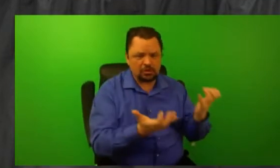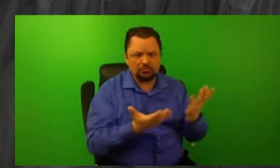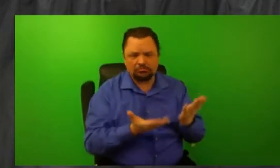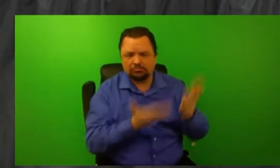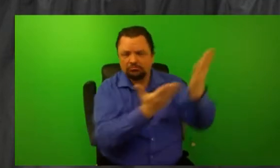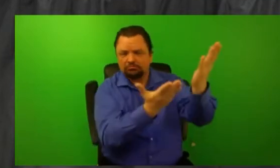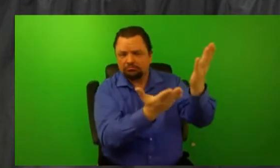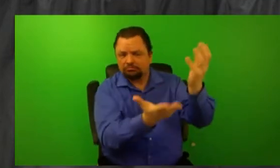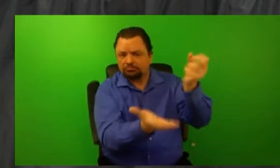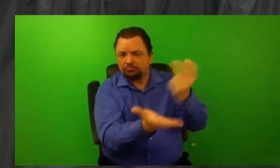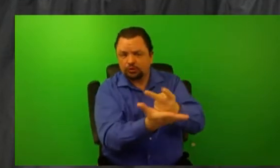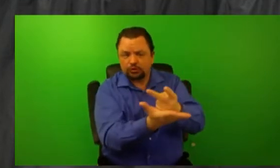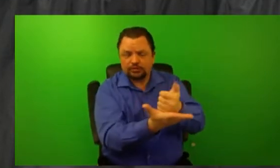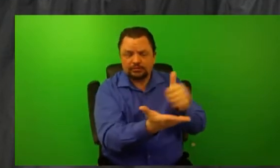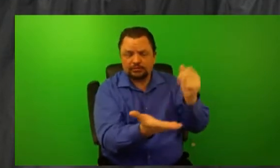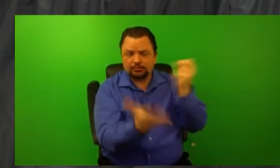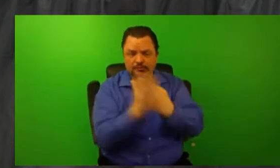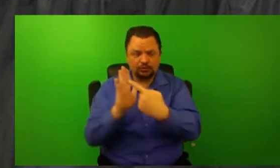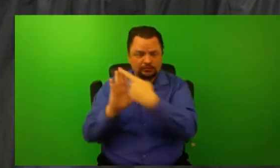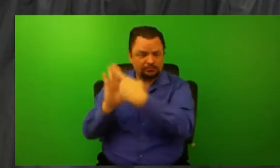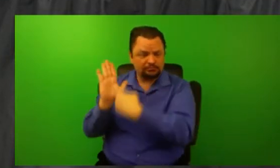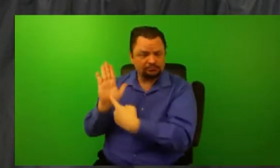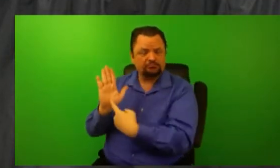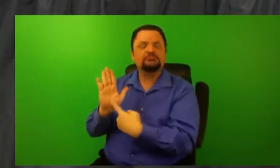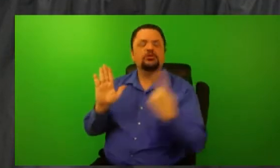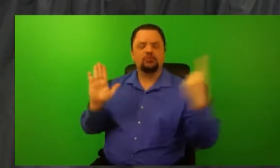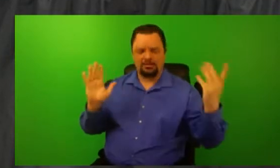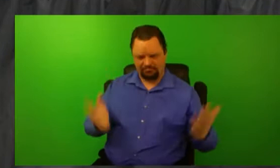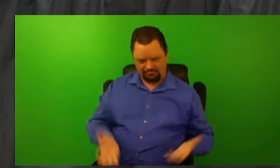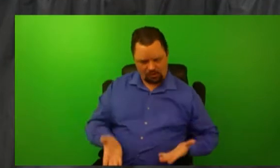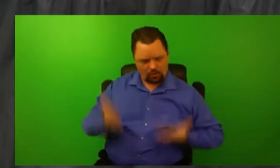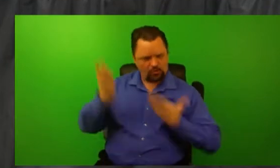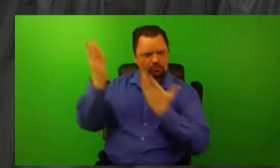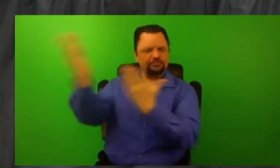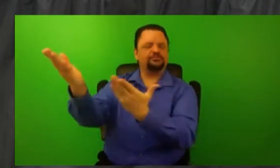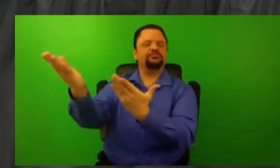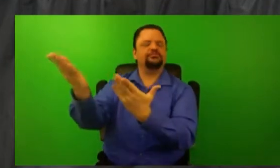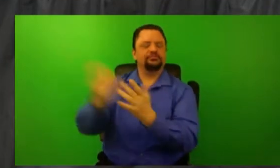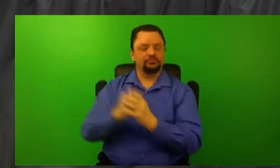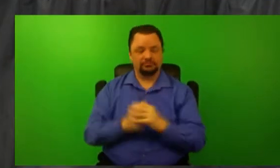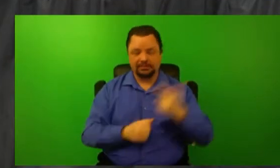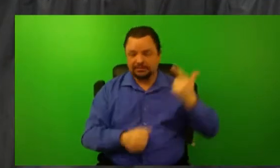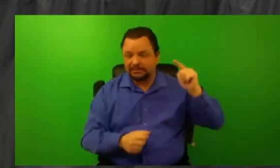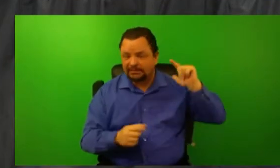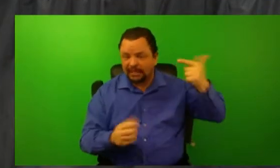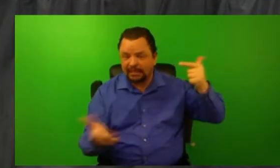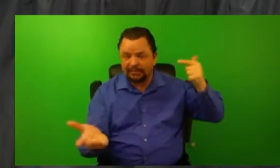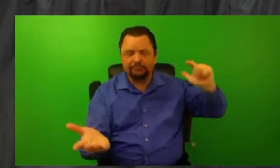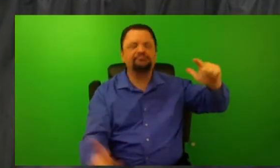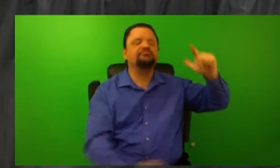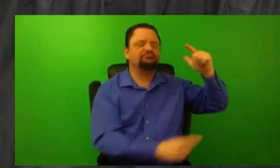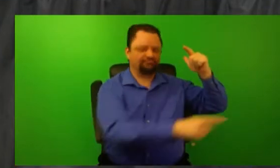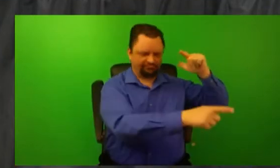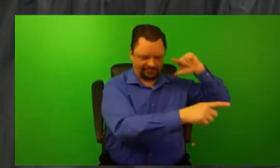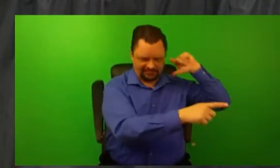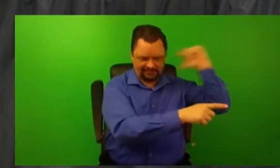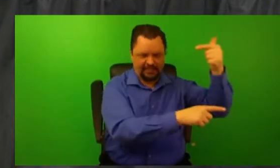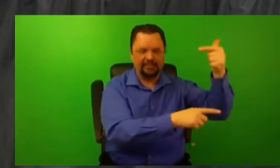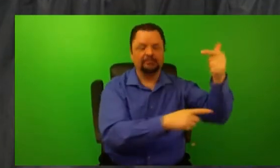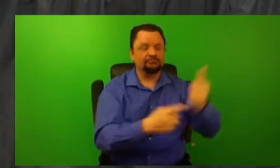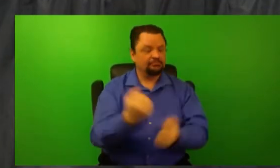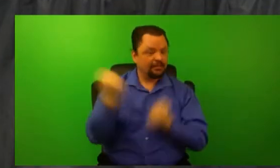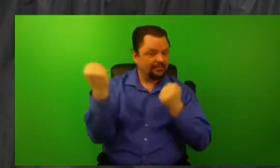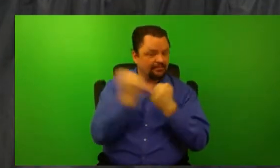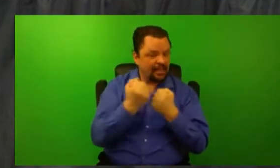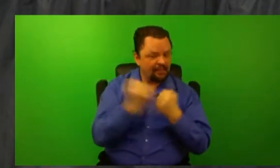So moved. I move that we approve the agenda. Okay, great. We have a second? Second. All in favor? Aye. Aye.